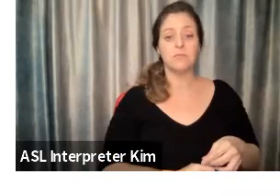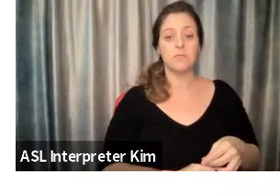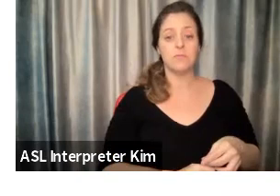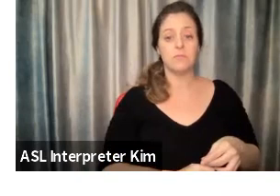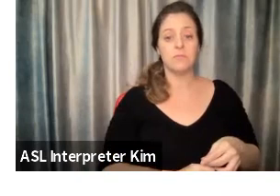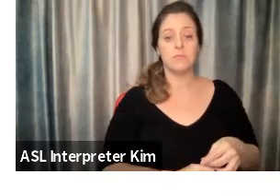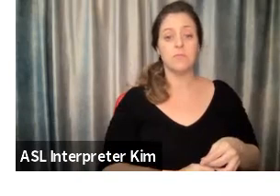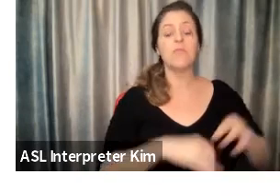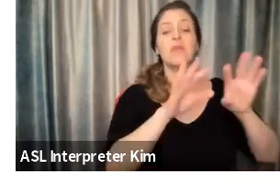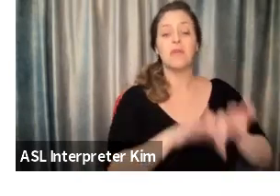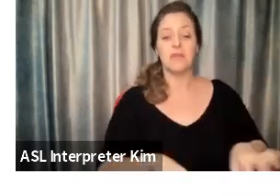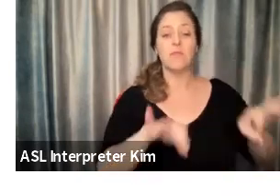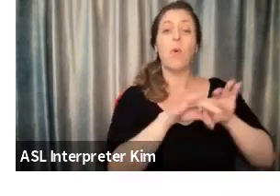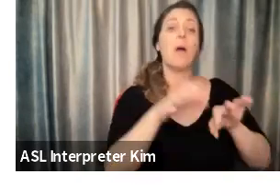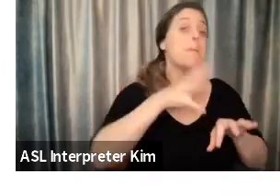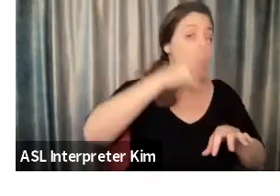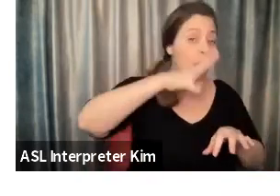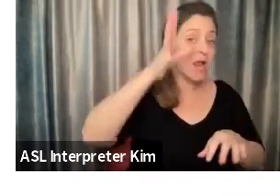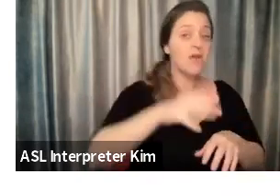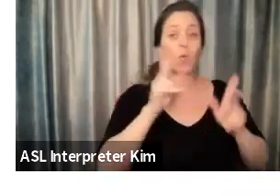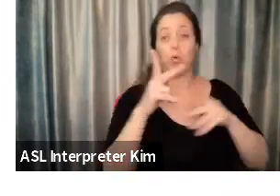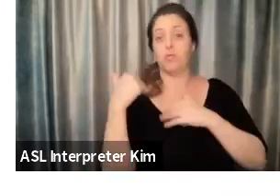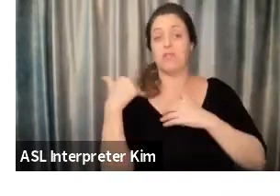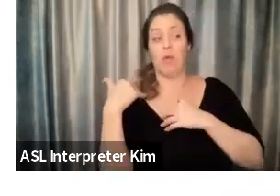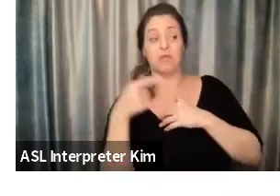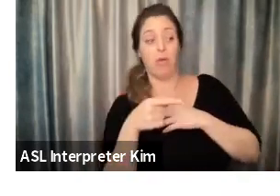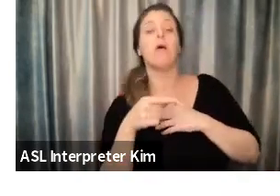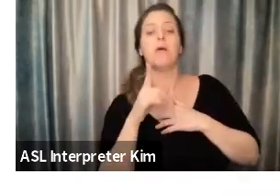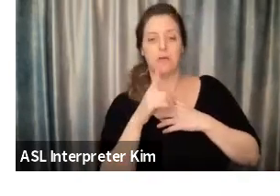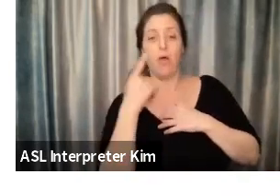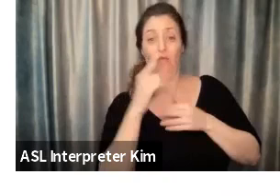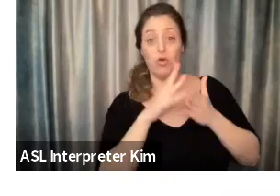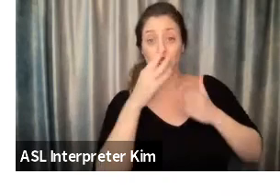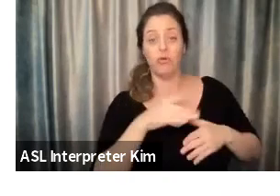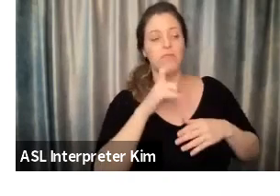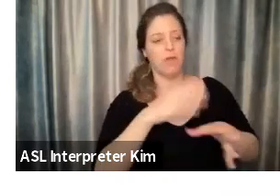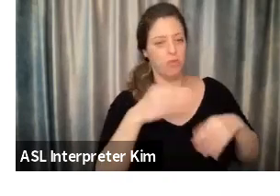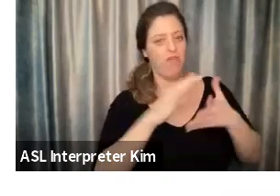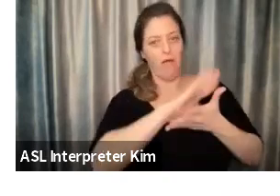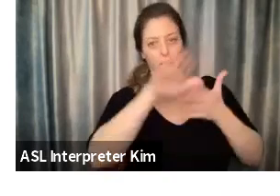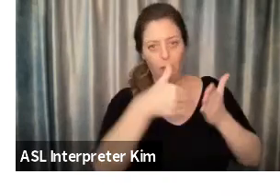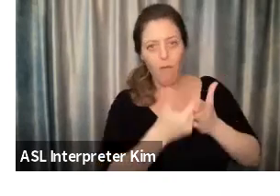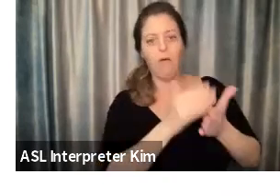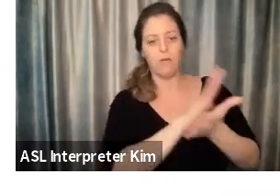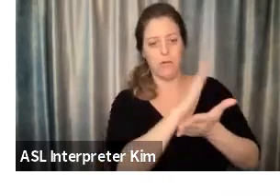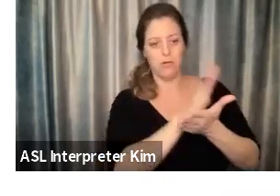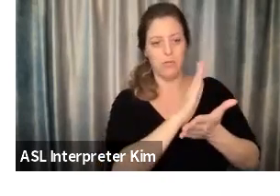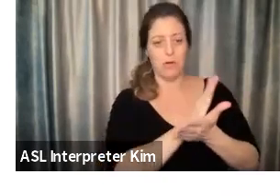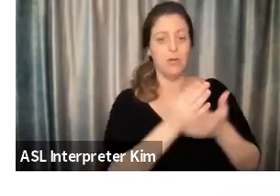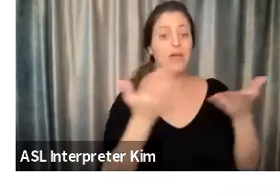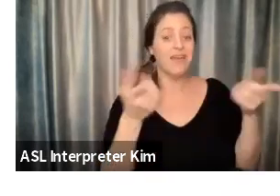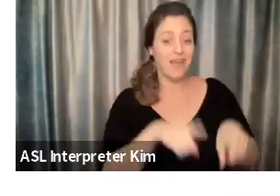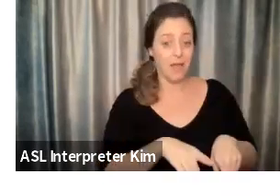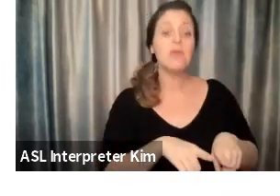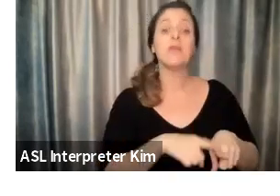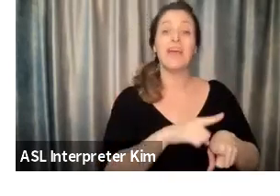the transportation for the student. Our intra-open enrollment period started as of January 4th all the way till